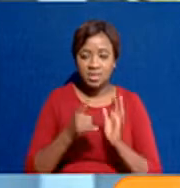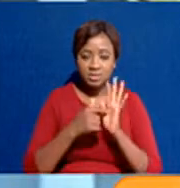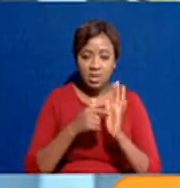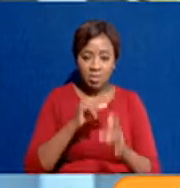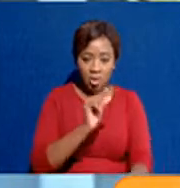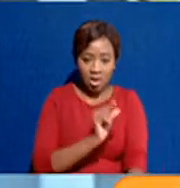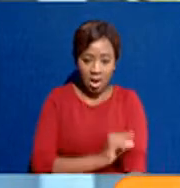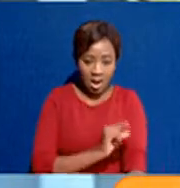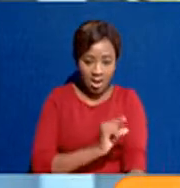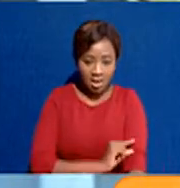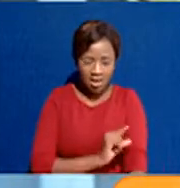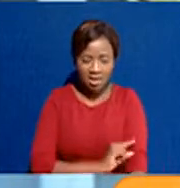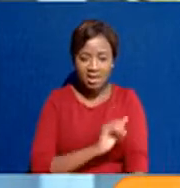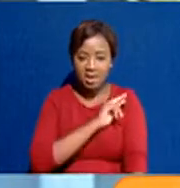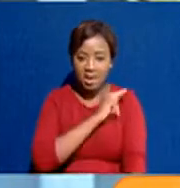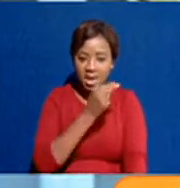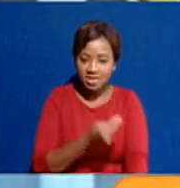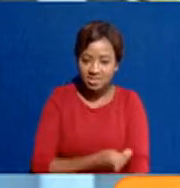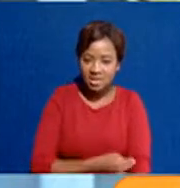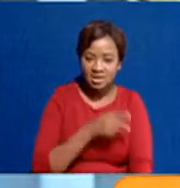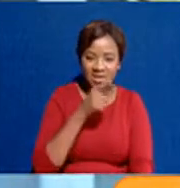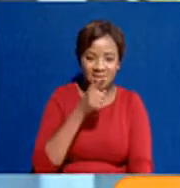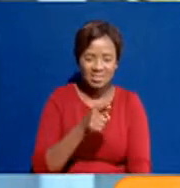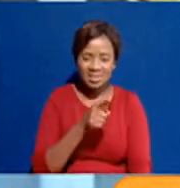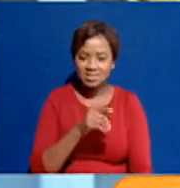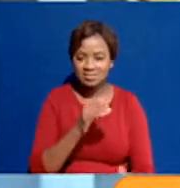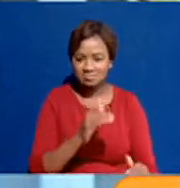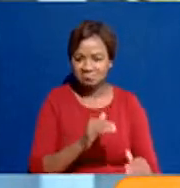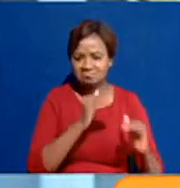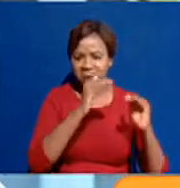better level when it comes to systems, forms of government.